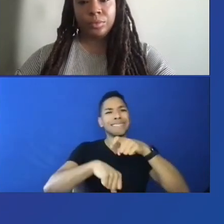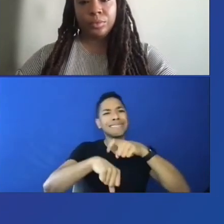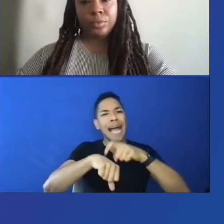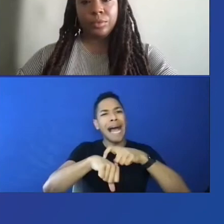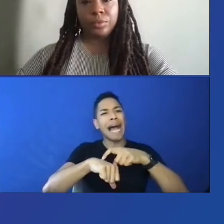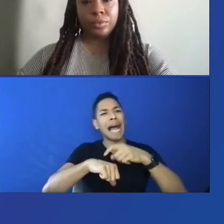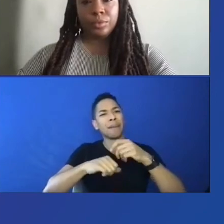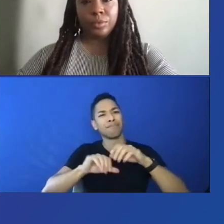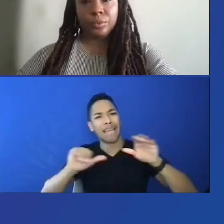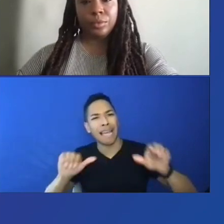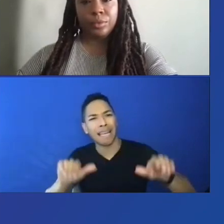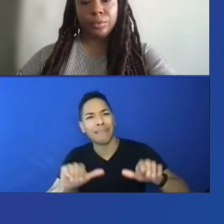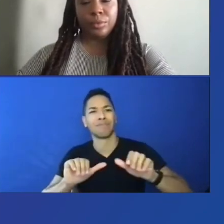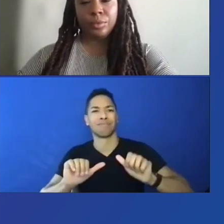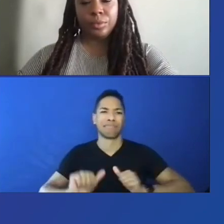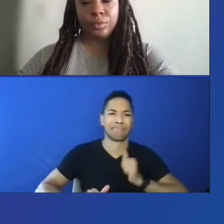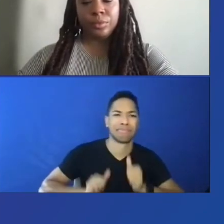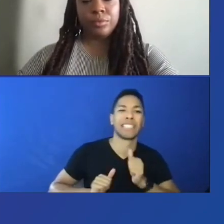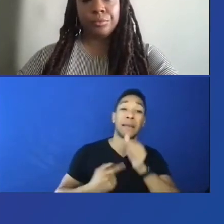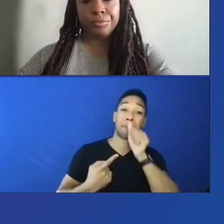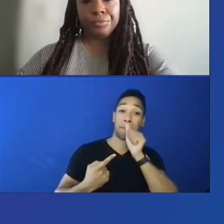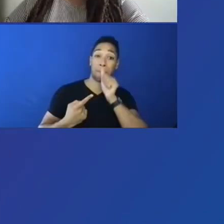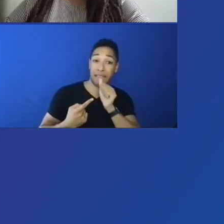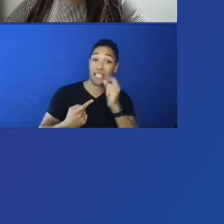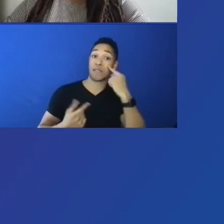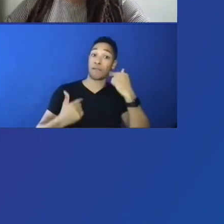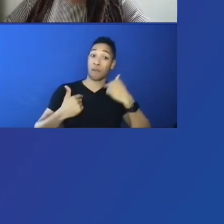on my part and on the part of others.